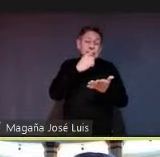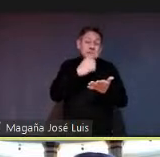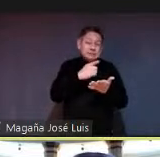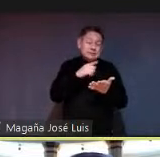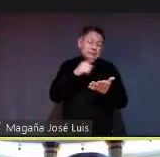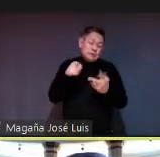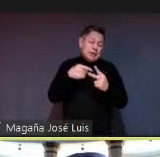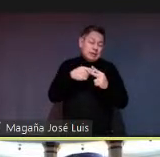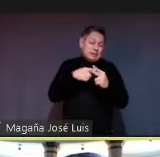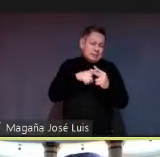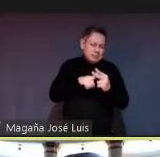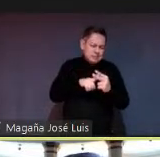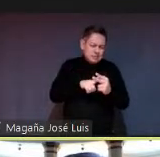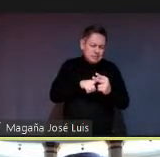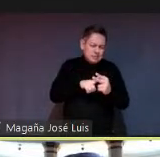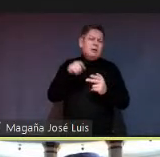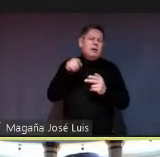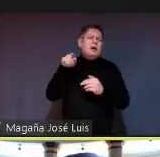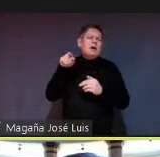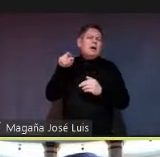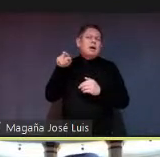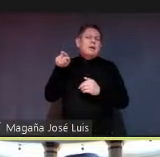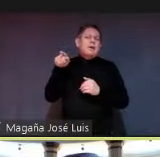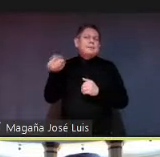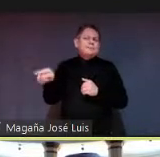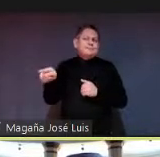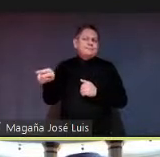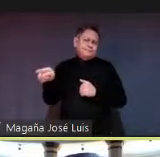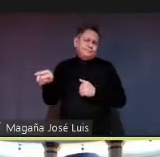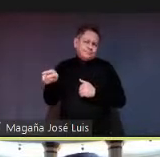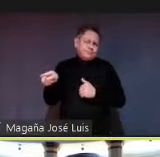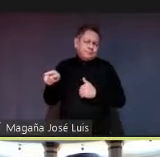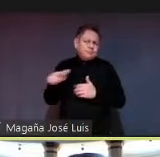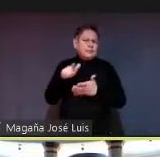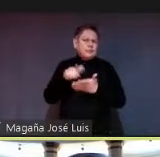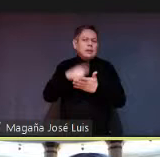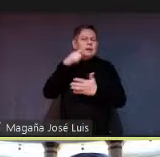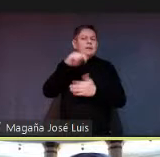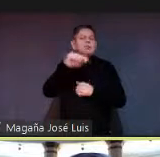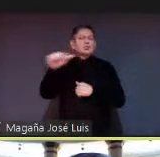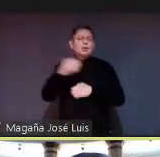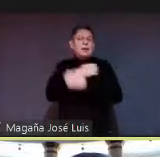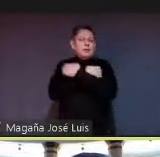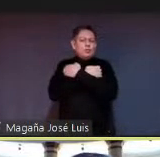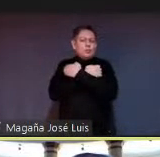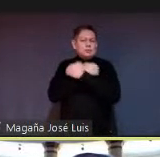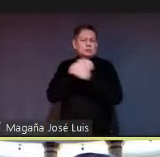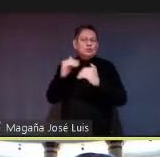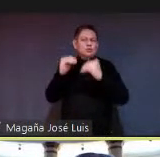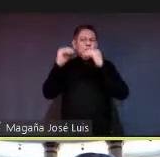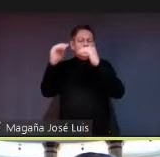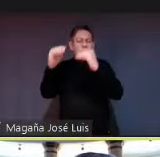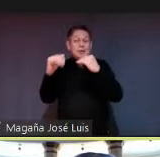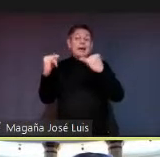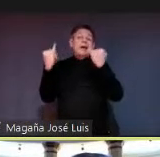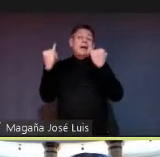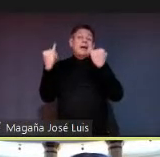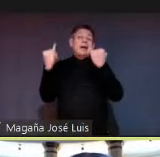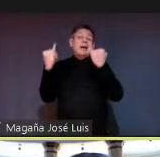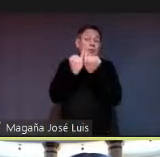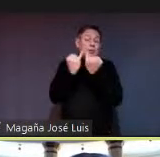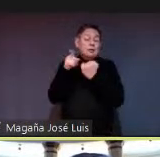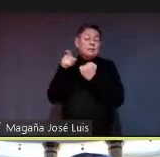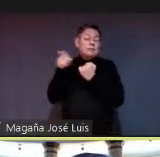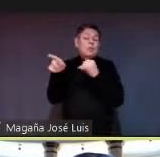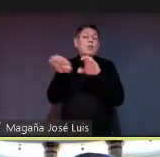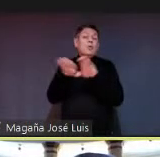law included inside or implemented within the country the National System for Higher Education, SUNEDU, and the National